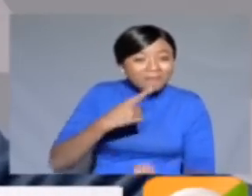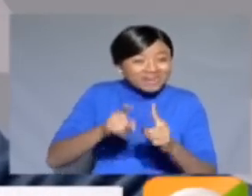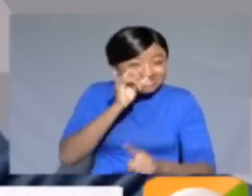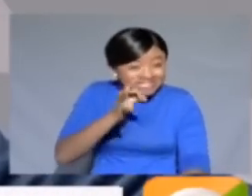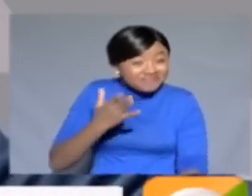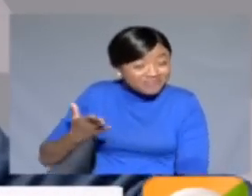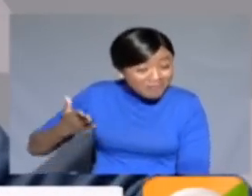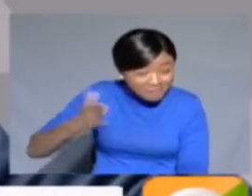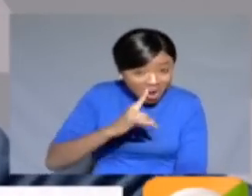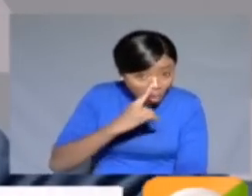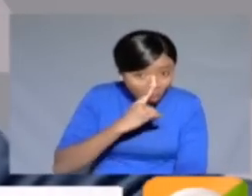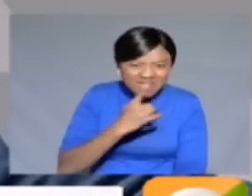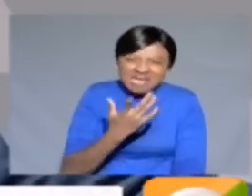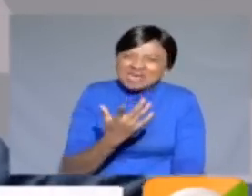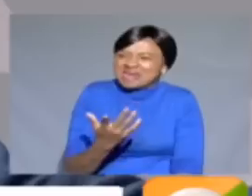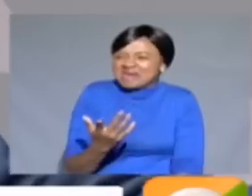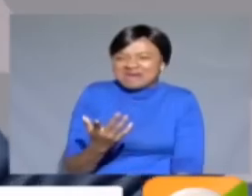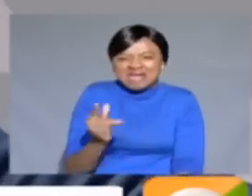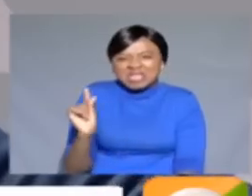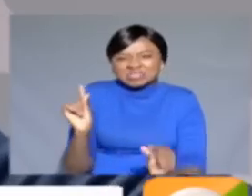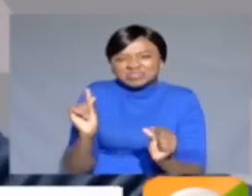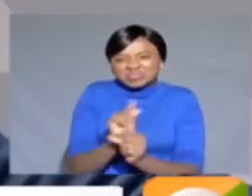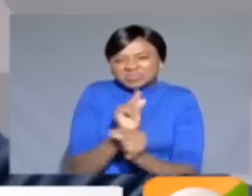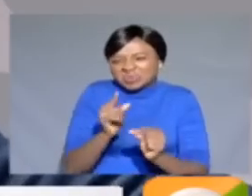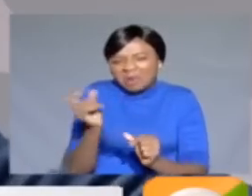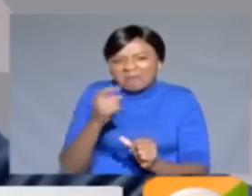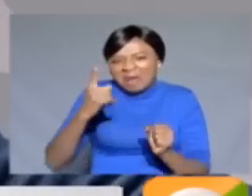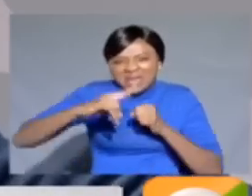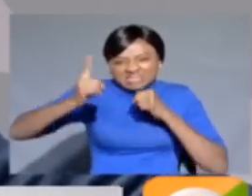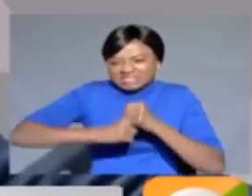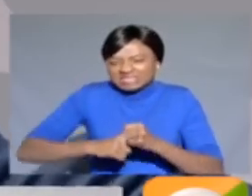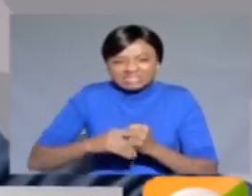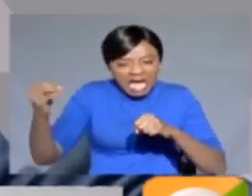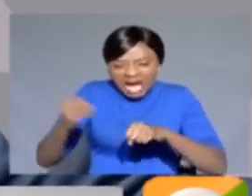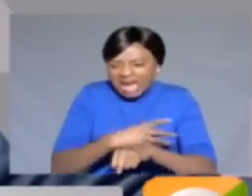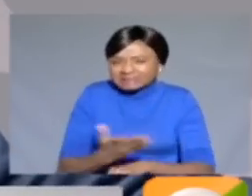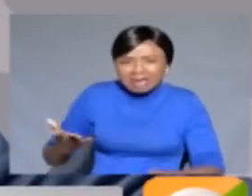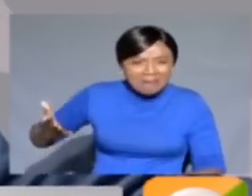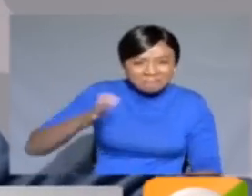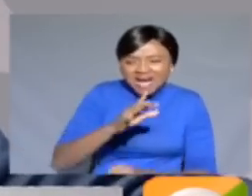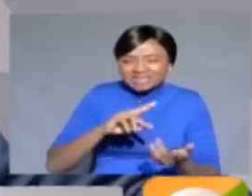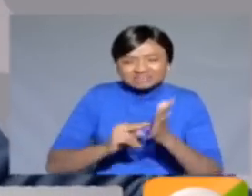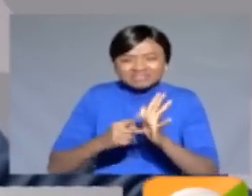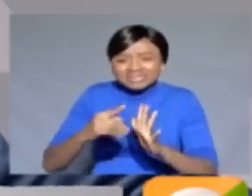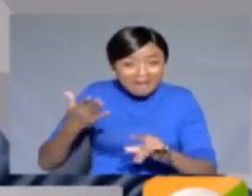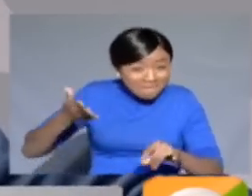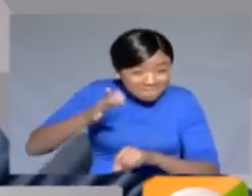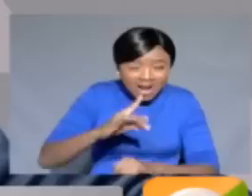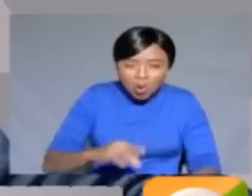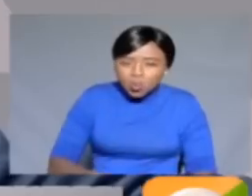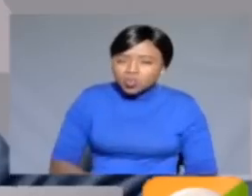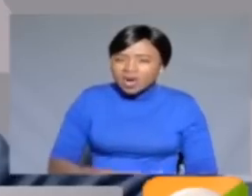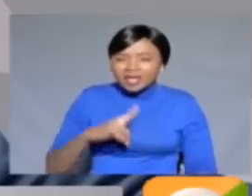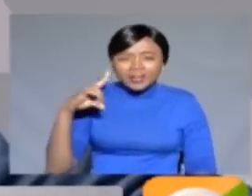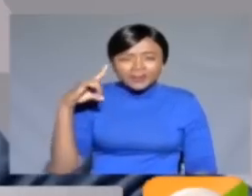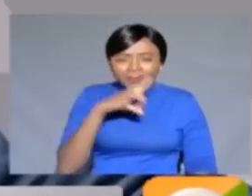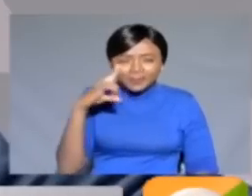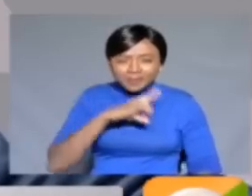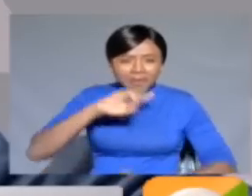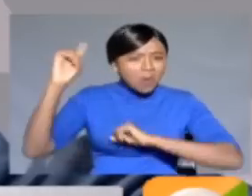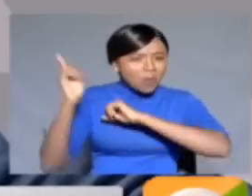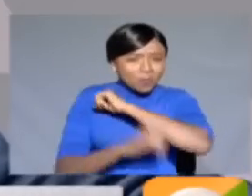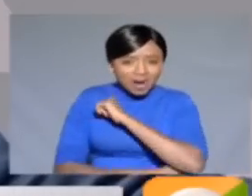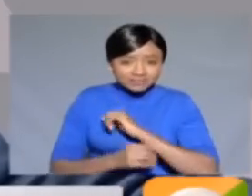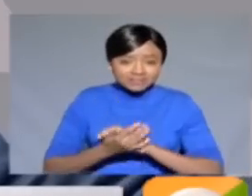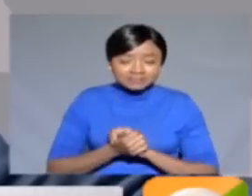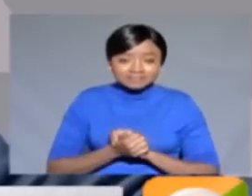that in 6 months' time, which happens to be right about now, he says, the cancer will be back and it will be worse than it was when you came. And then I don't think that I can put you